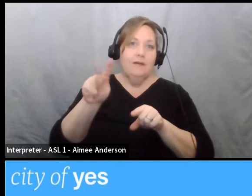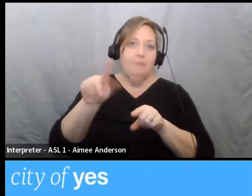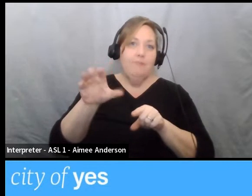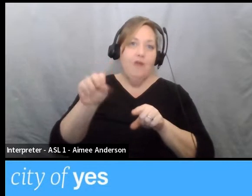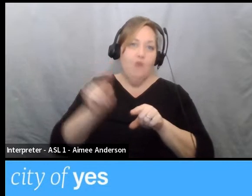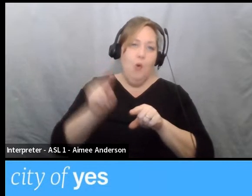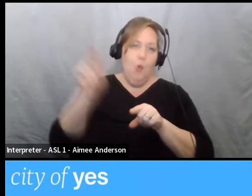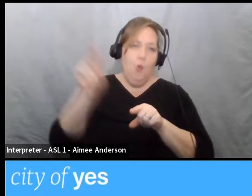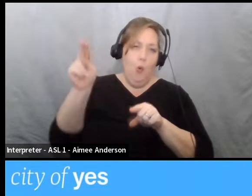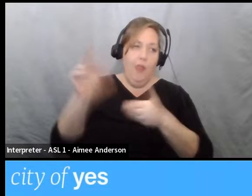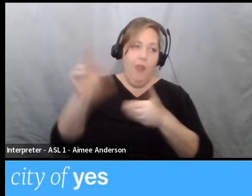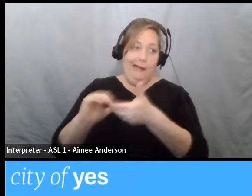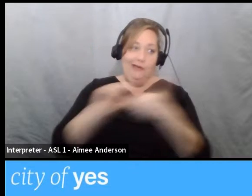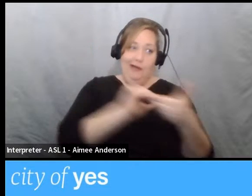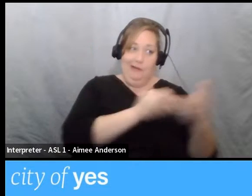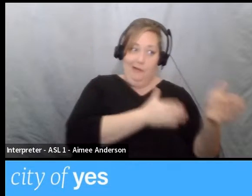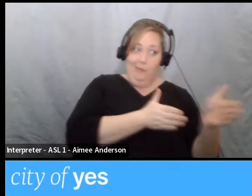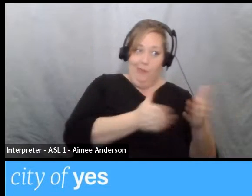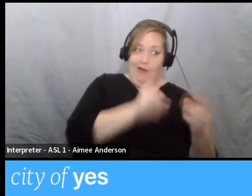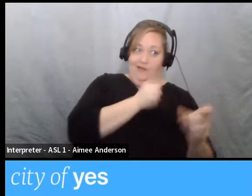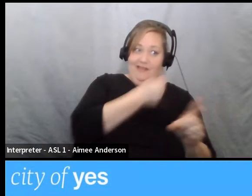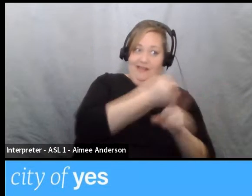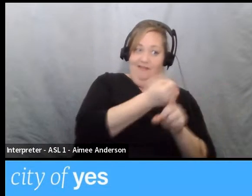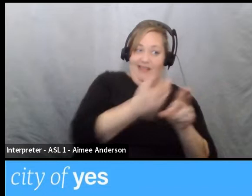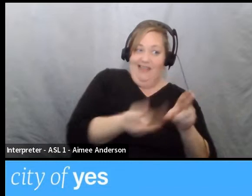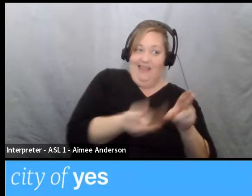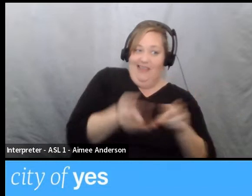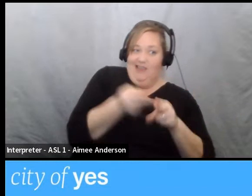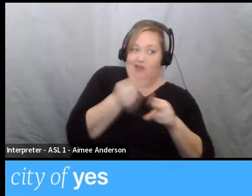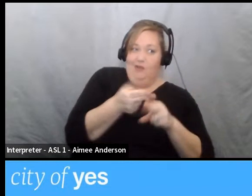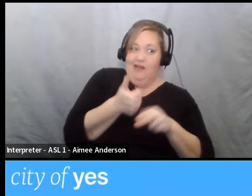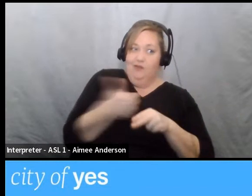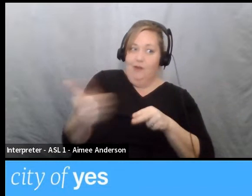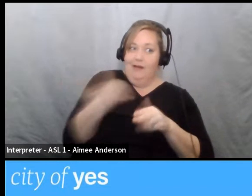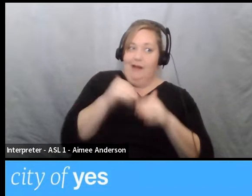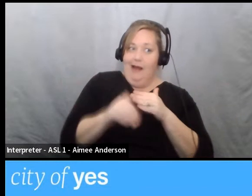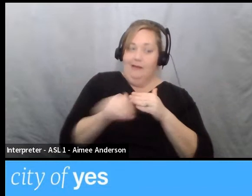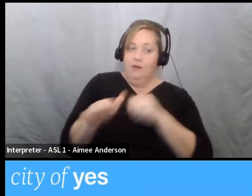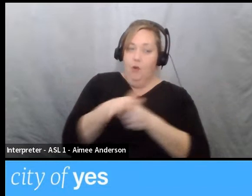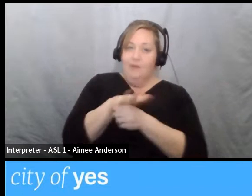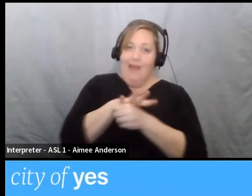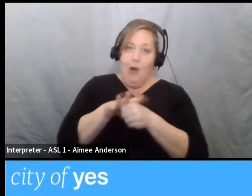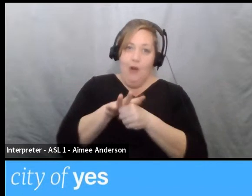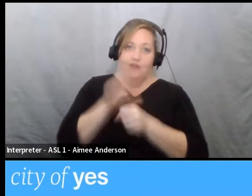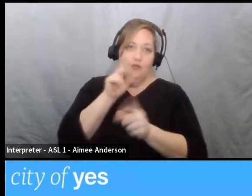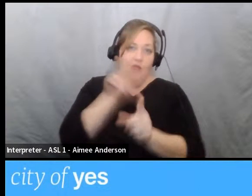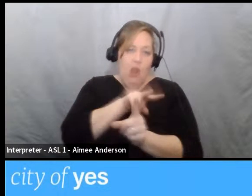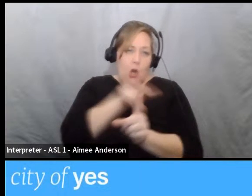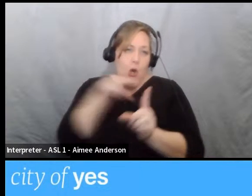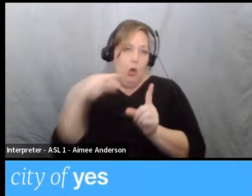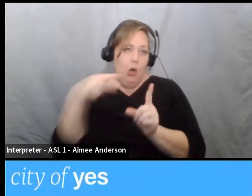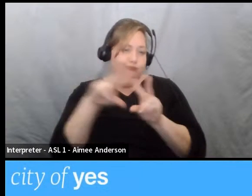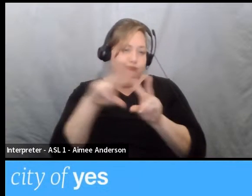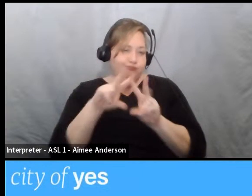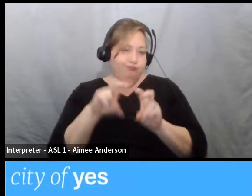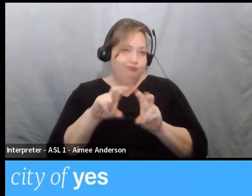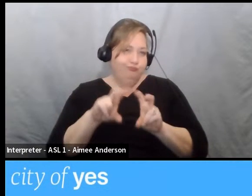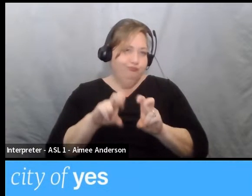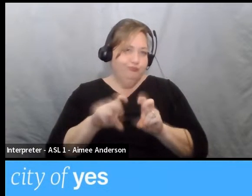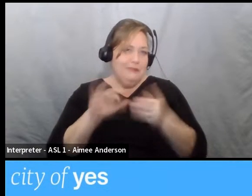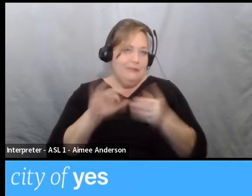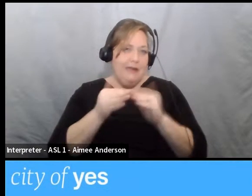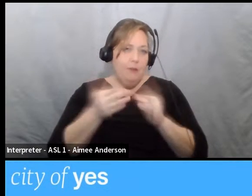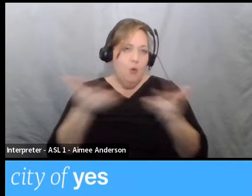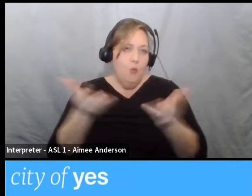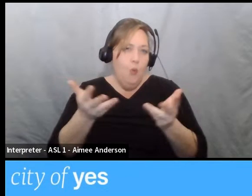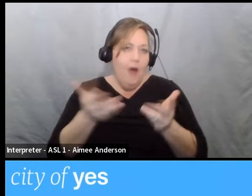plan to significantly increase transit access in those areas, taking another look about what is this neighborhood, what should it be, what could it